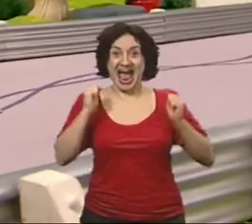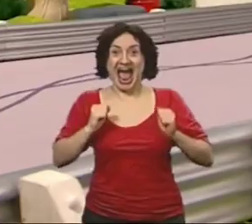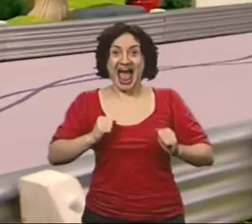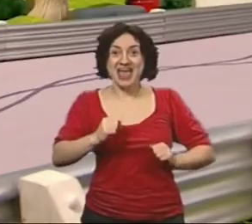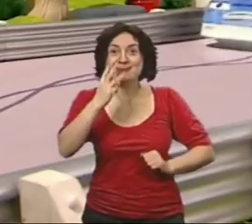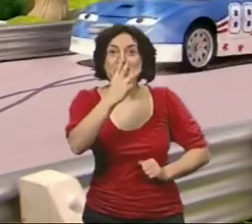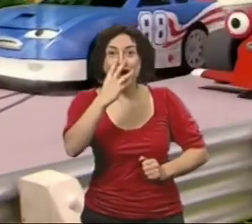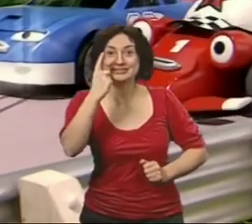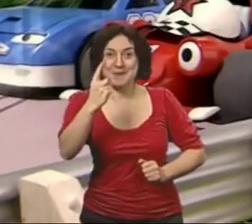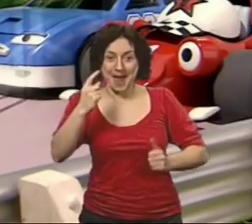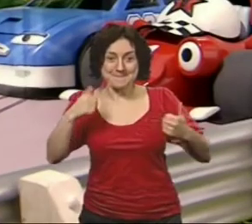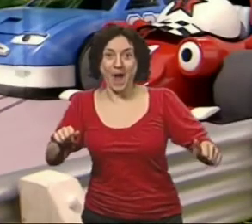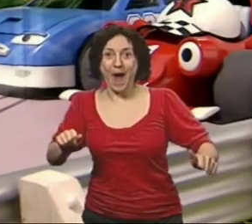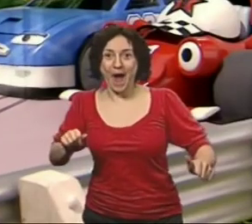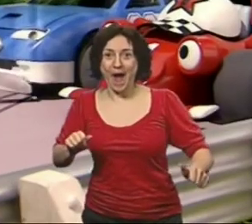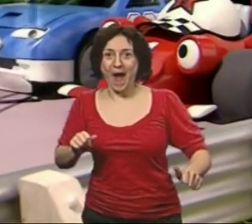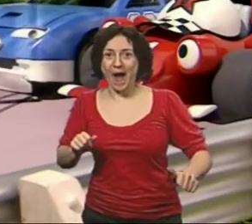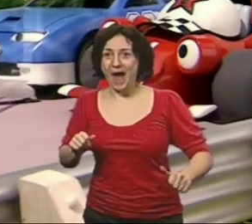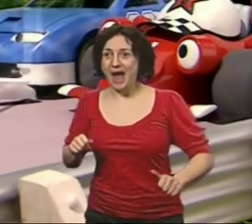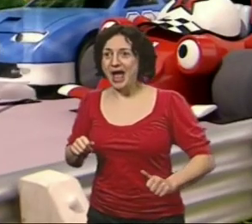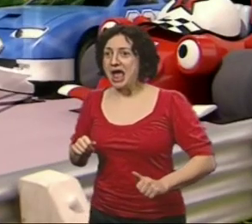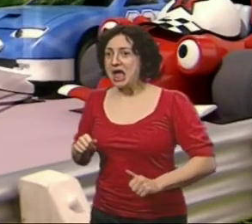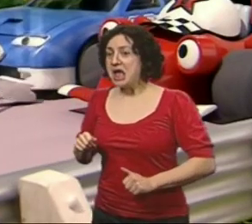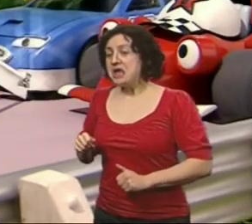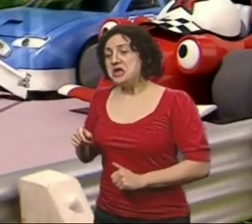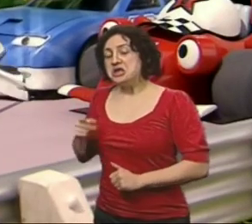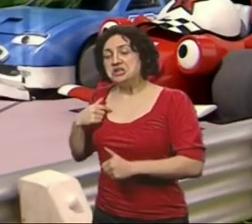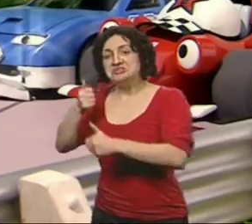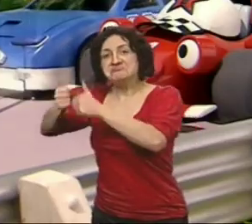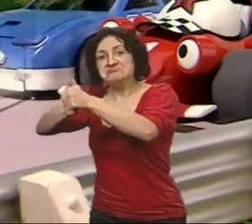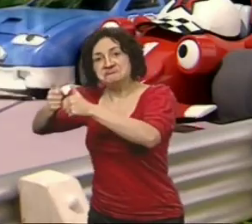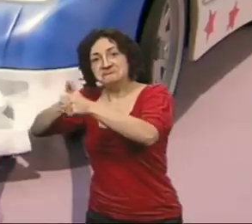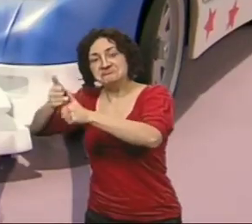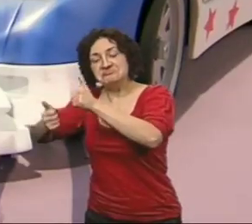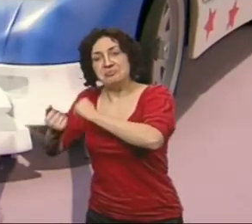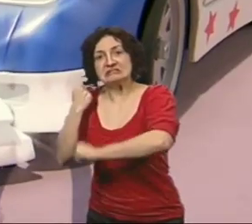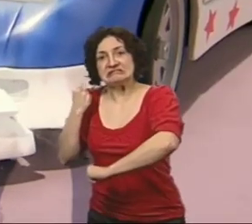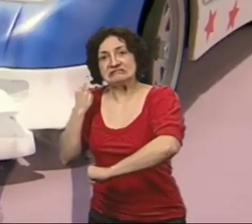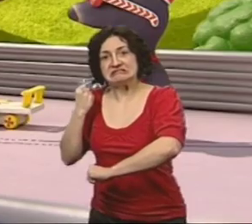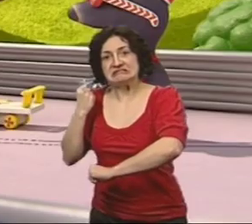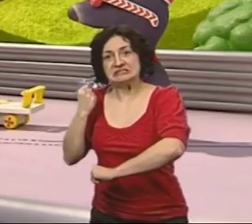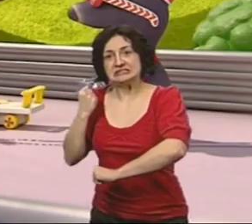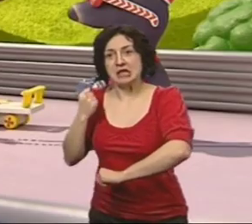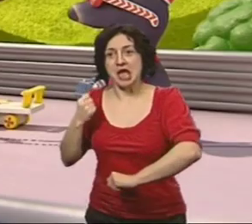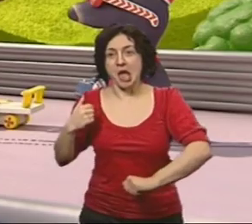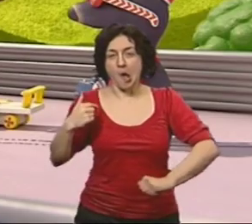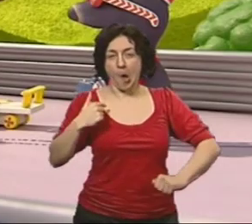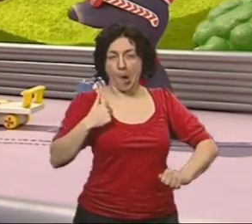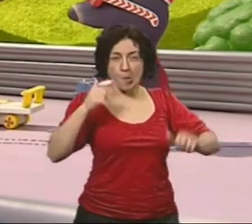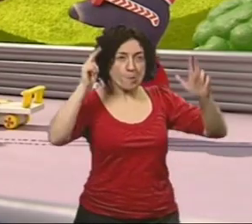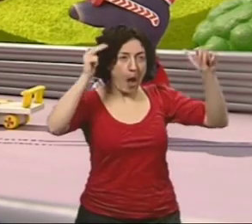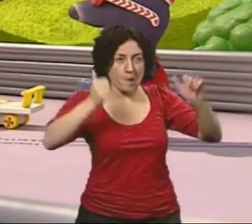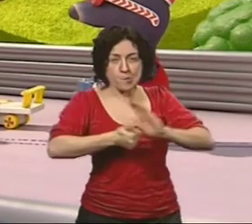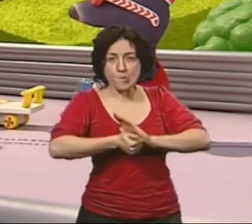metres! Woo-hoo! I did it! I suppose it's congratulations. You beat my record. And the hair